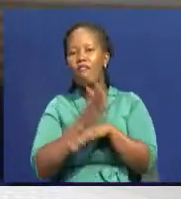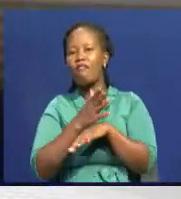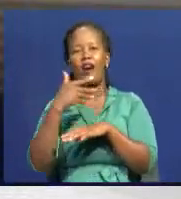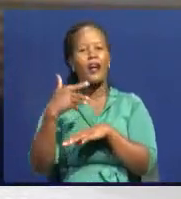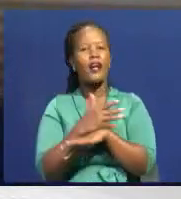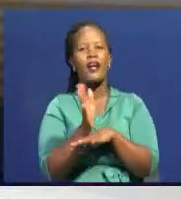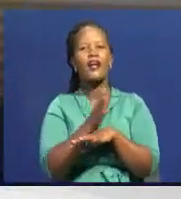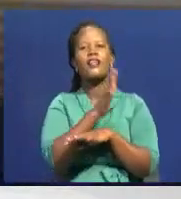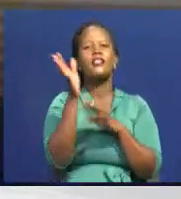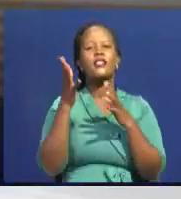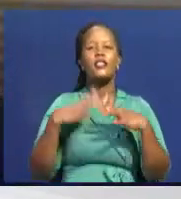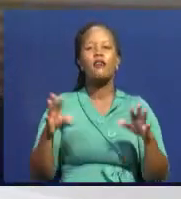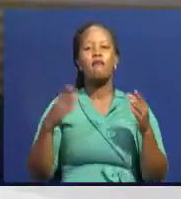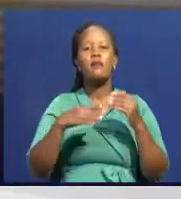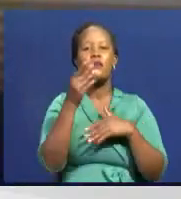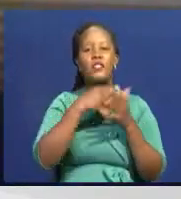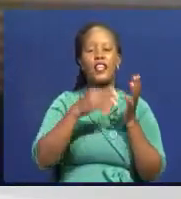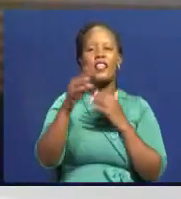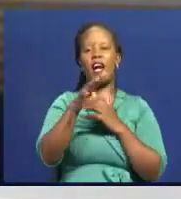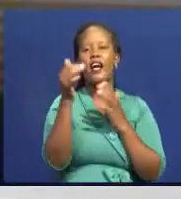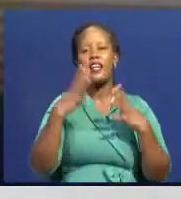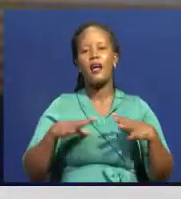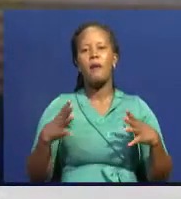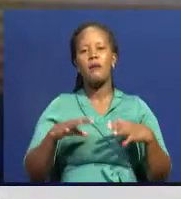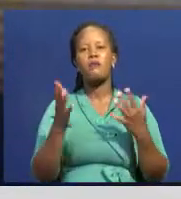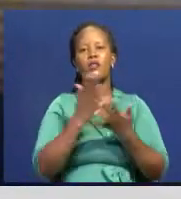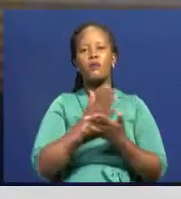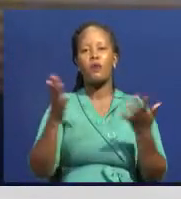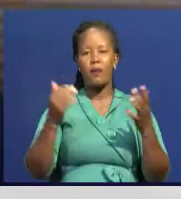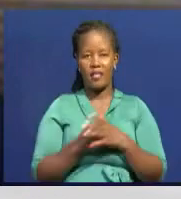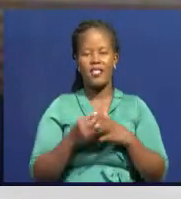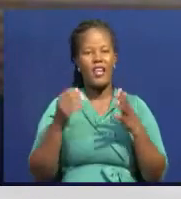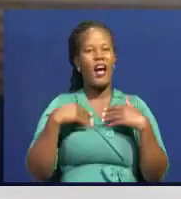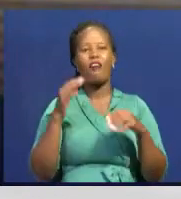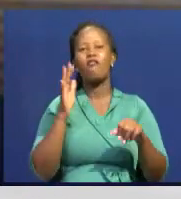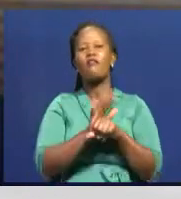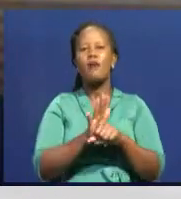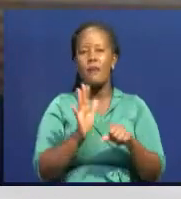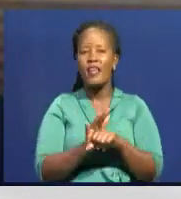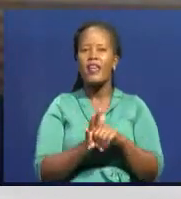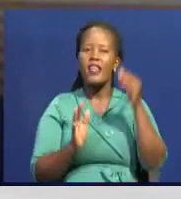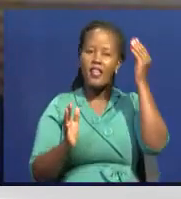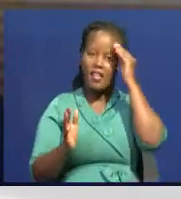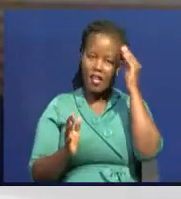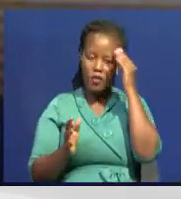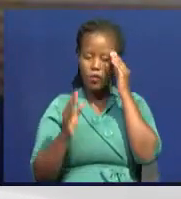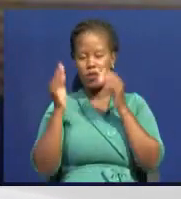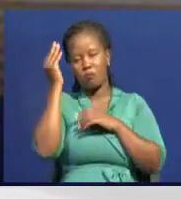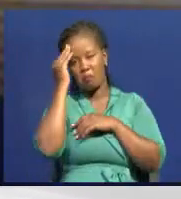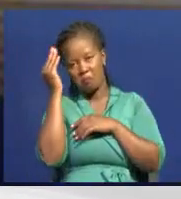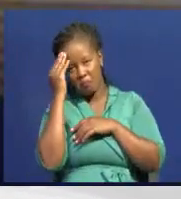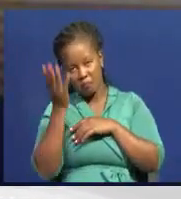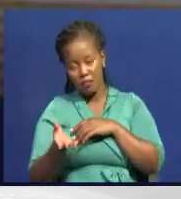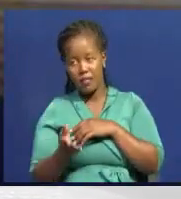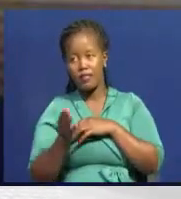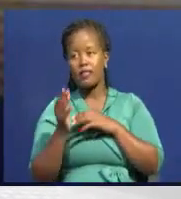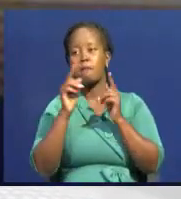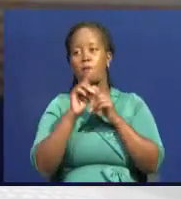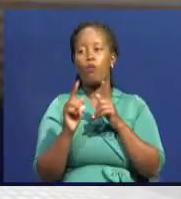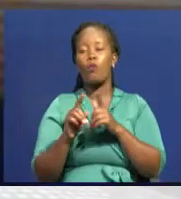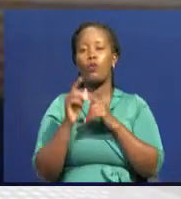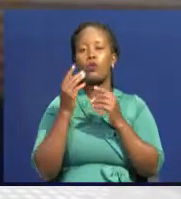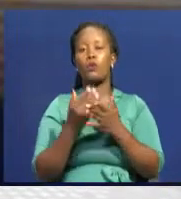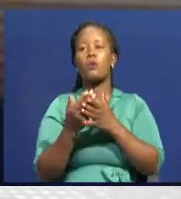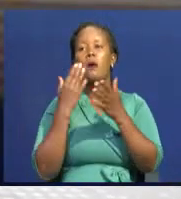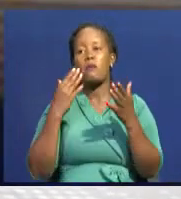and sells another guy's property and so on and so forth. So there are many, many lessons to be learned. And as Simplicia mentioned